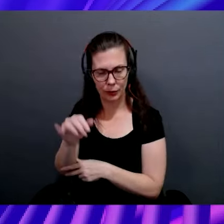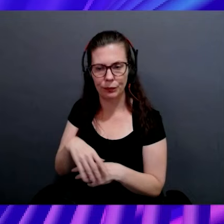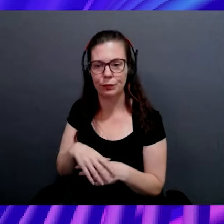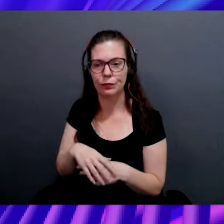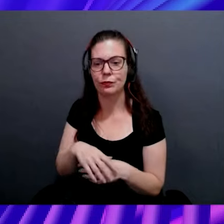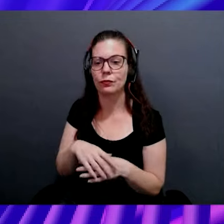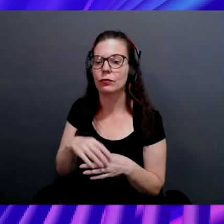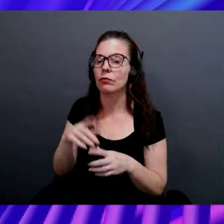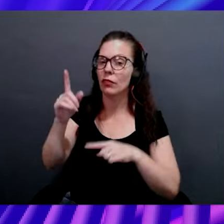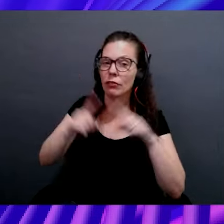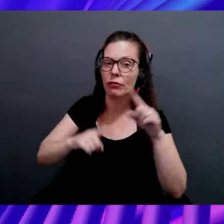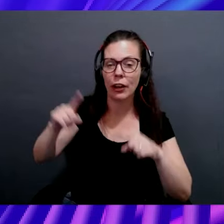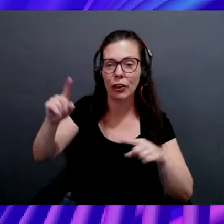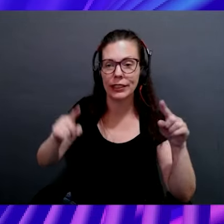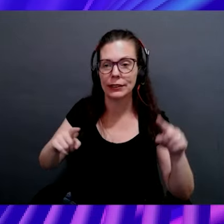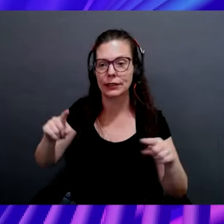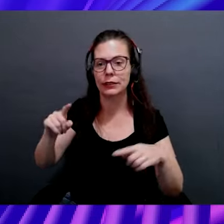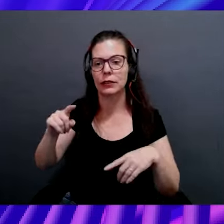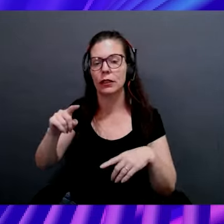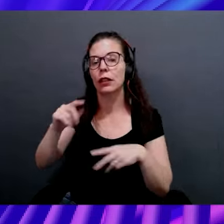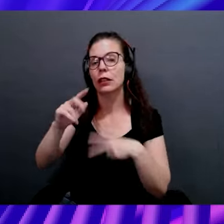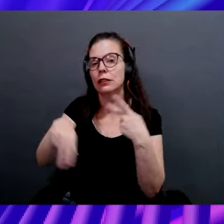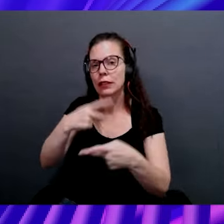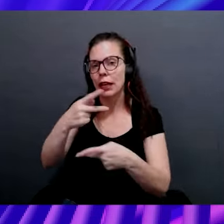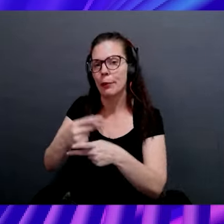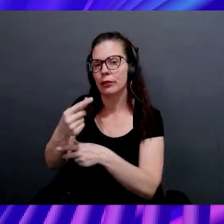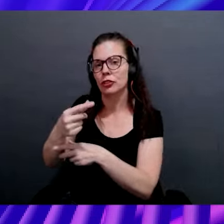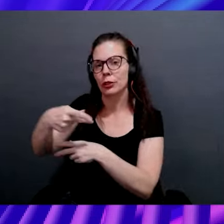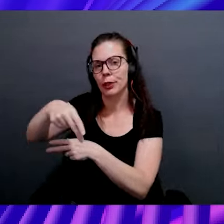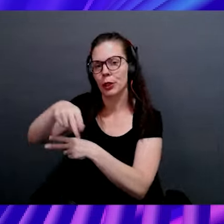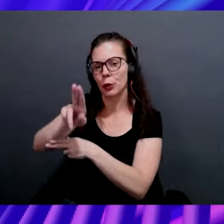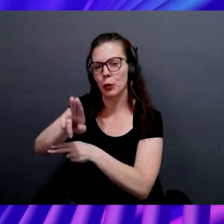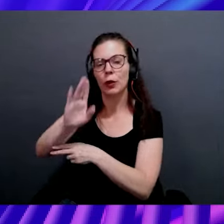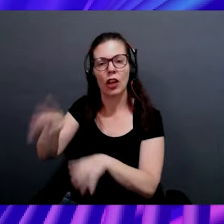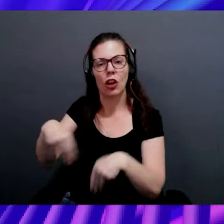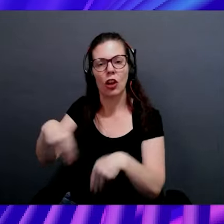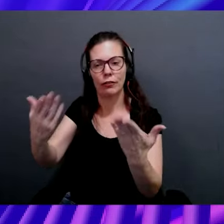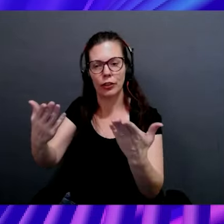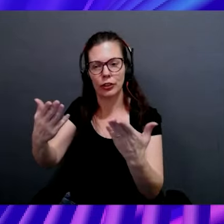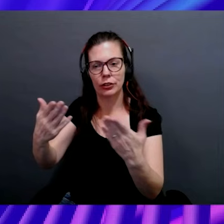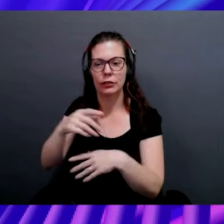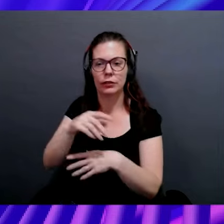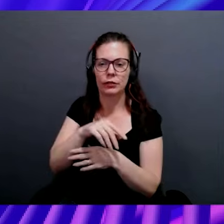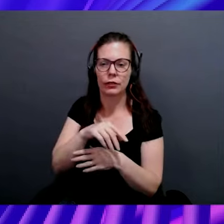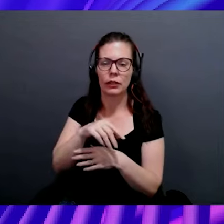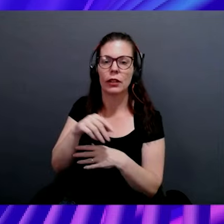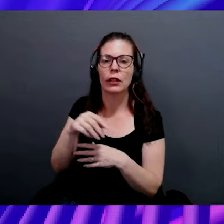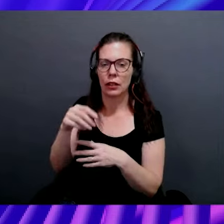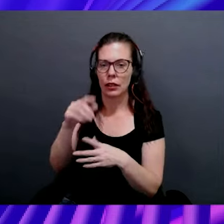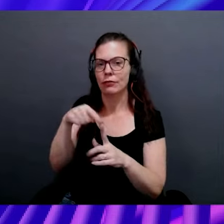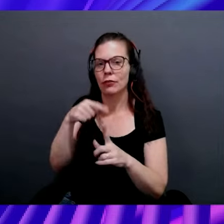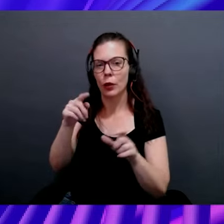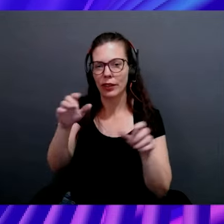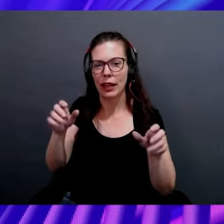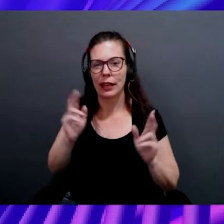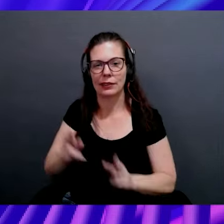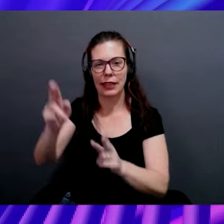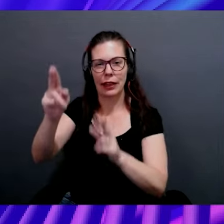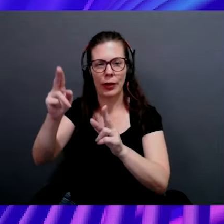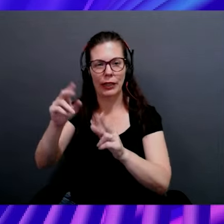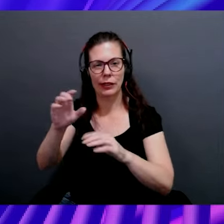various types of GPUs that are offered in the accelerated stack